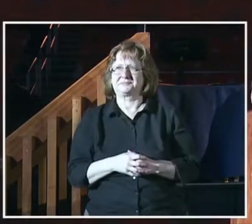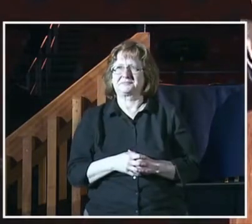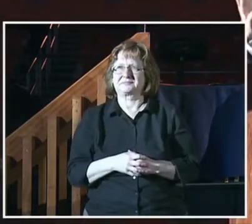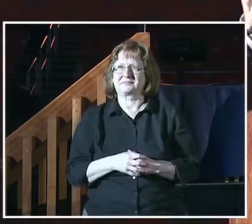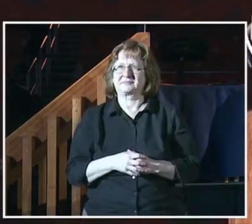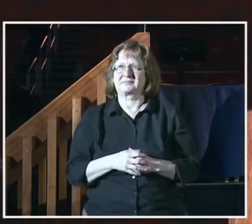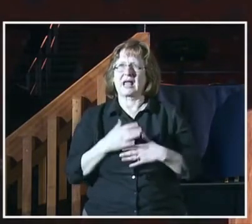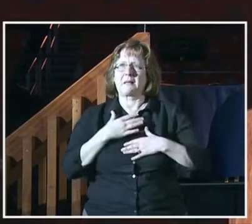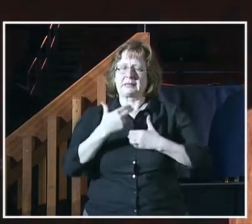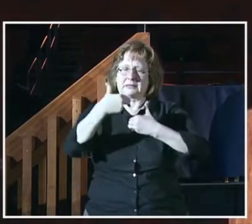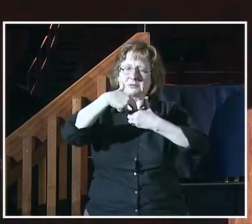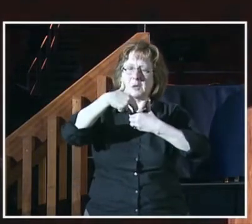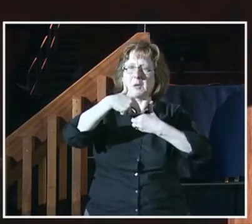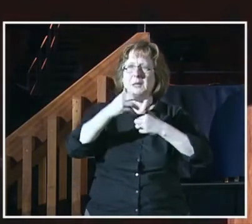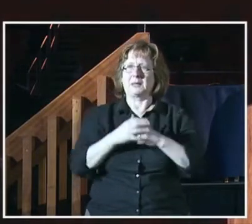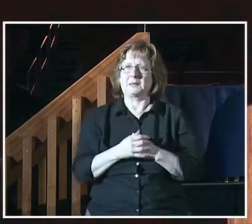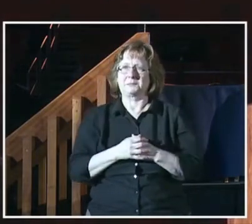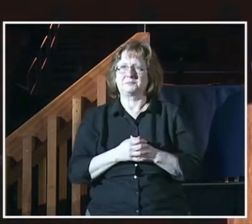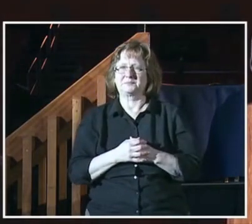Please join me.